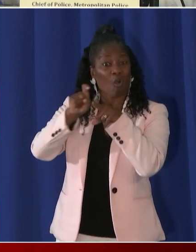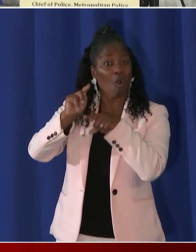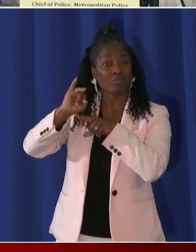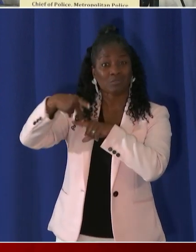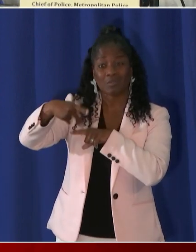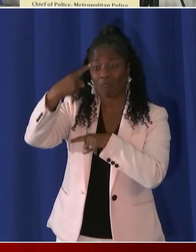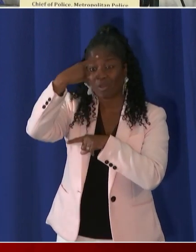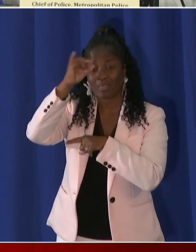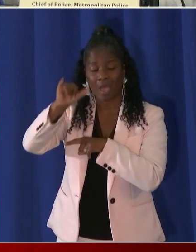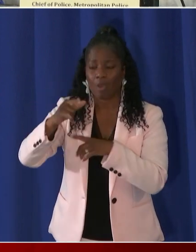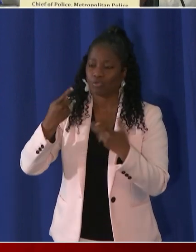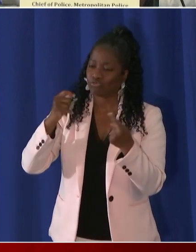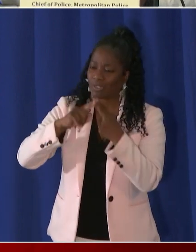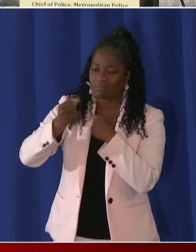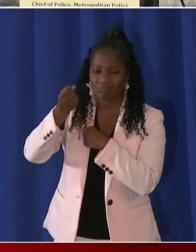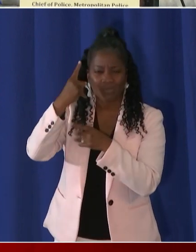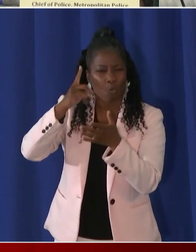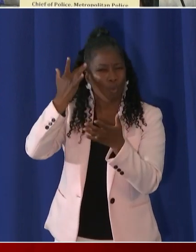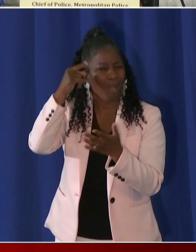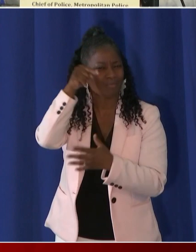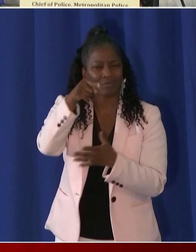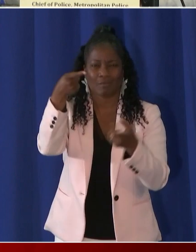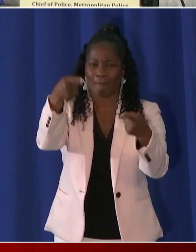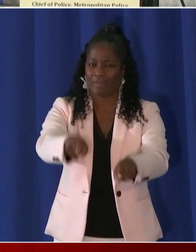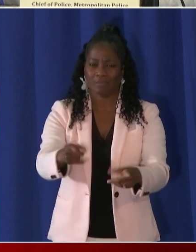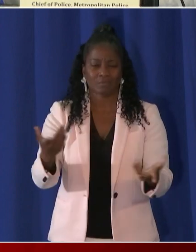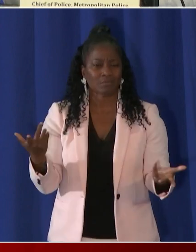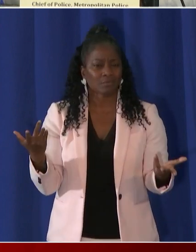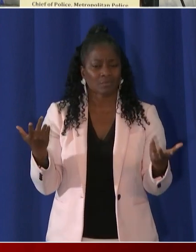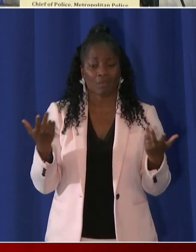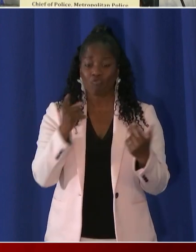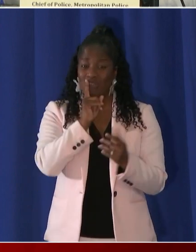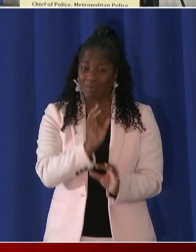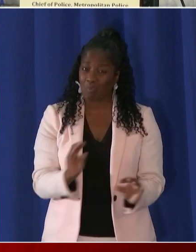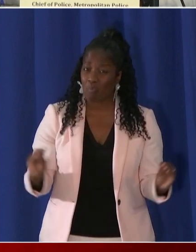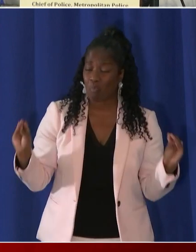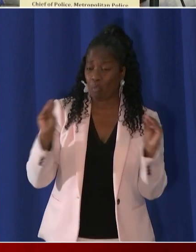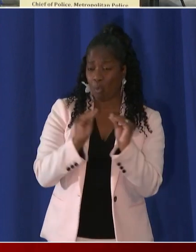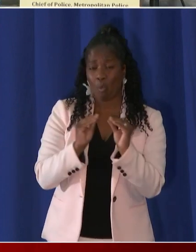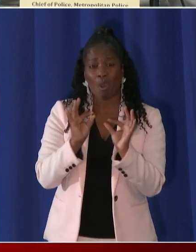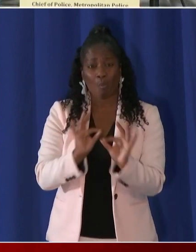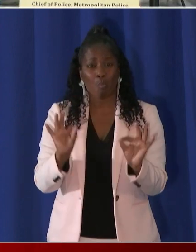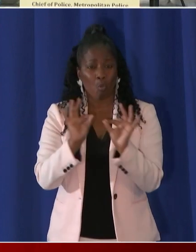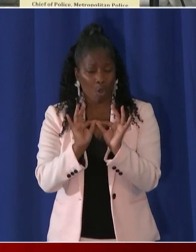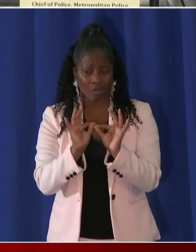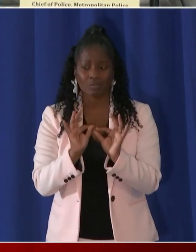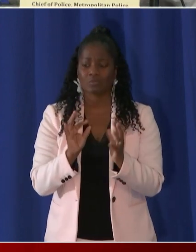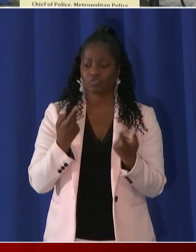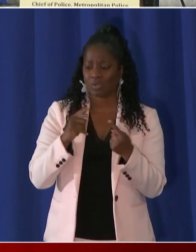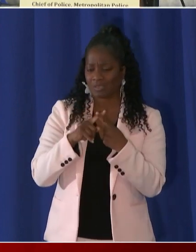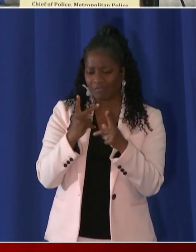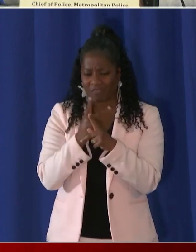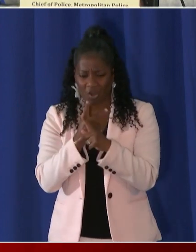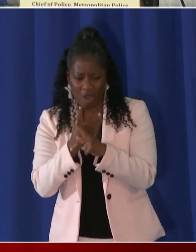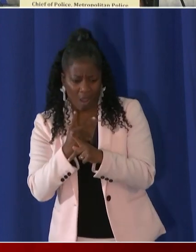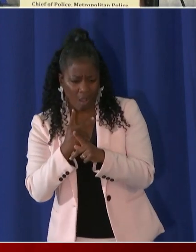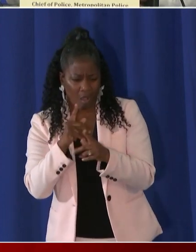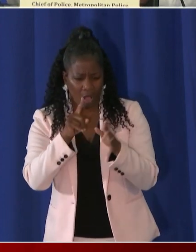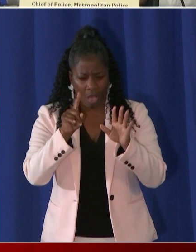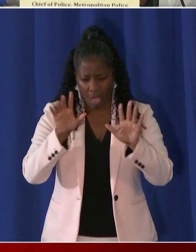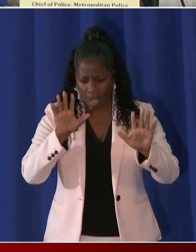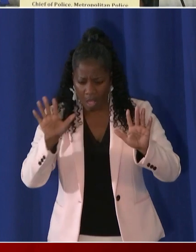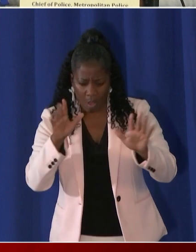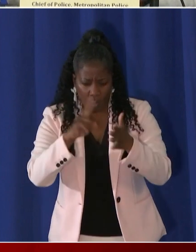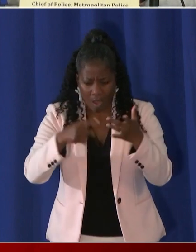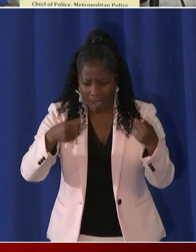really trying to understand why this happened. More importantly, we're trying to understand all the different facets of